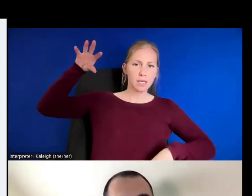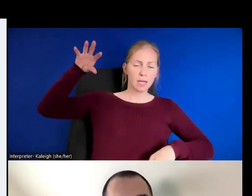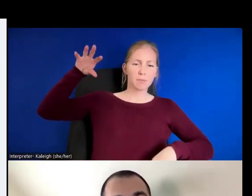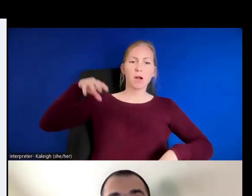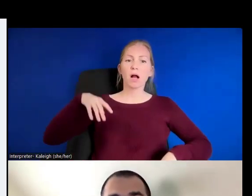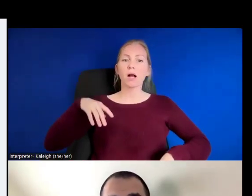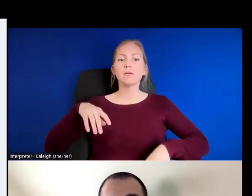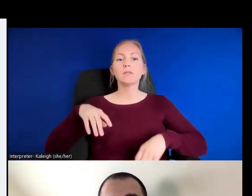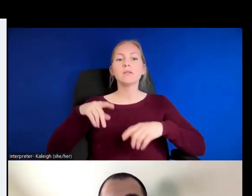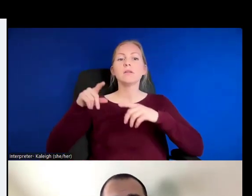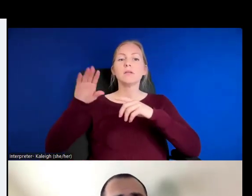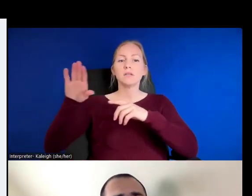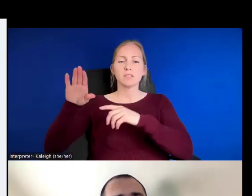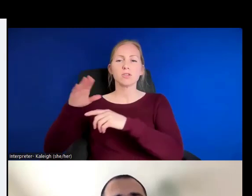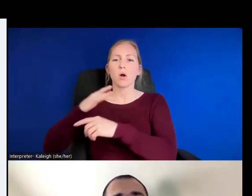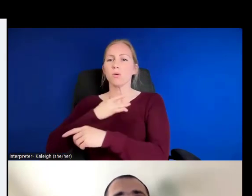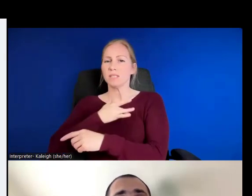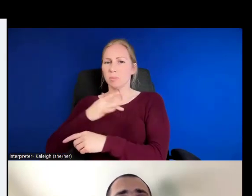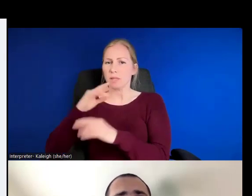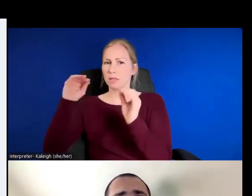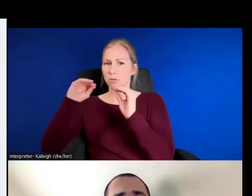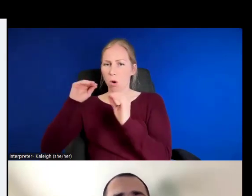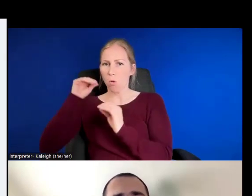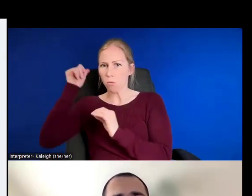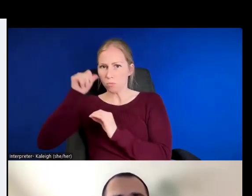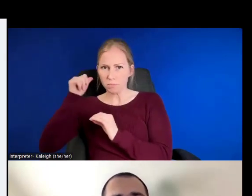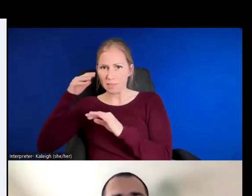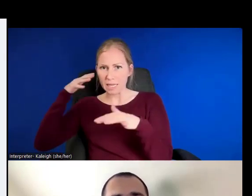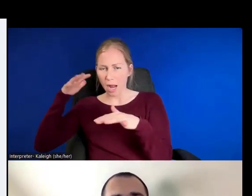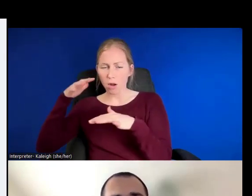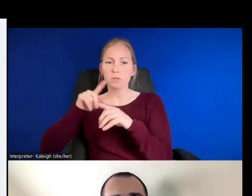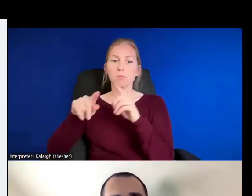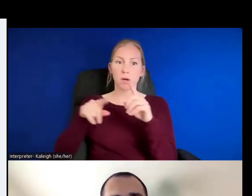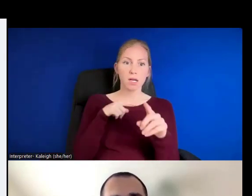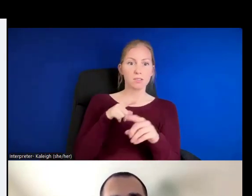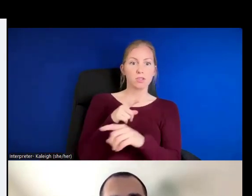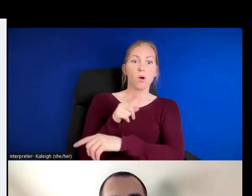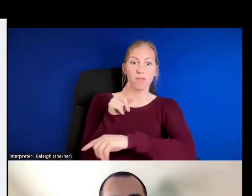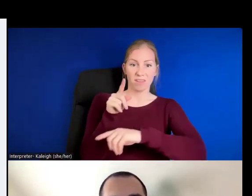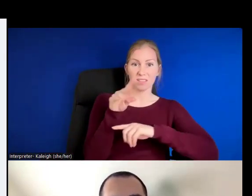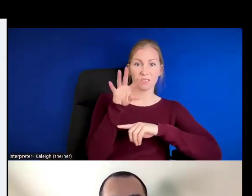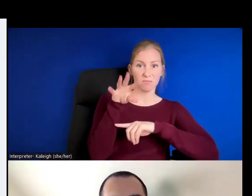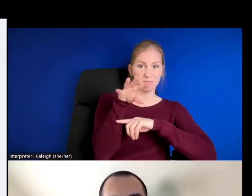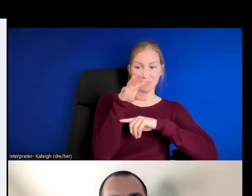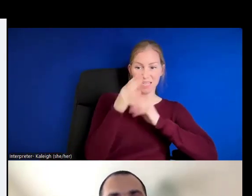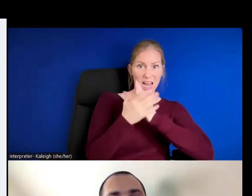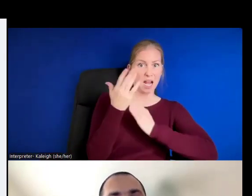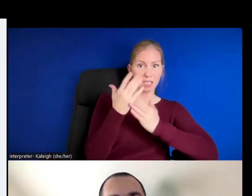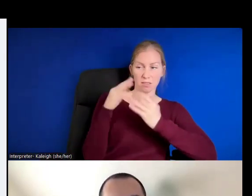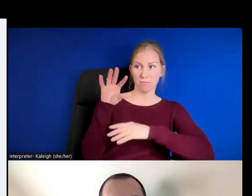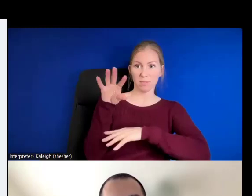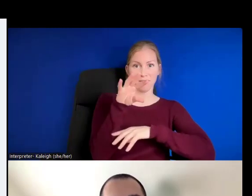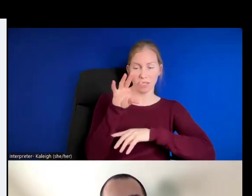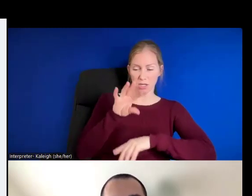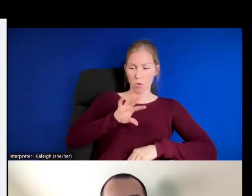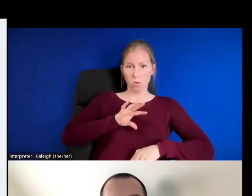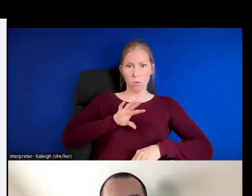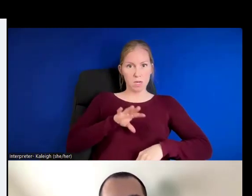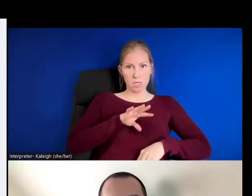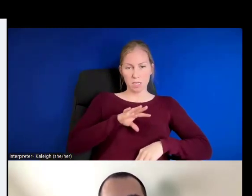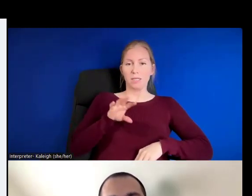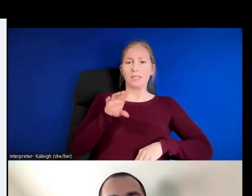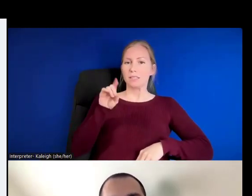handheld video, it does include sound, which DOC has begun using